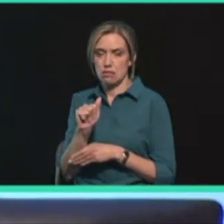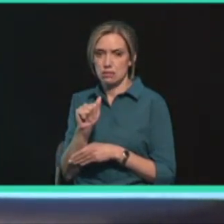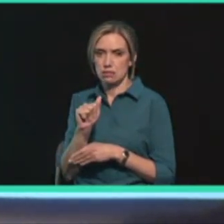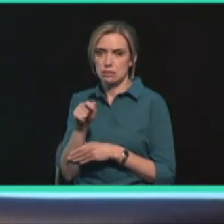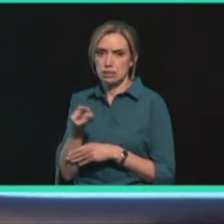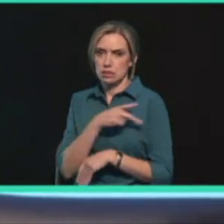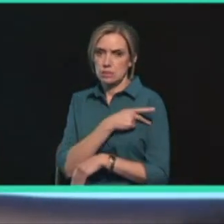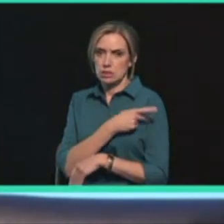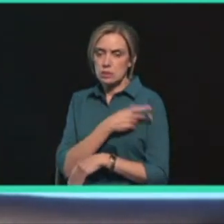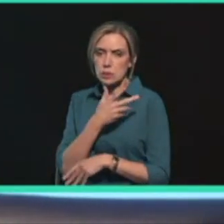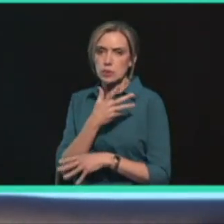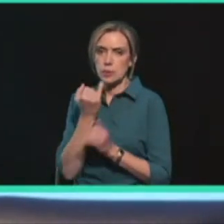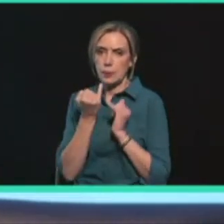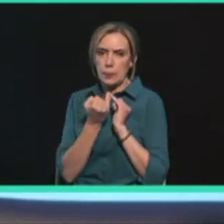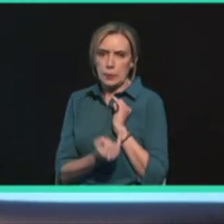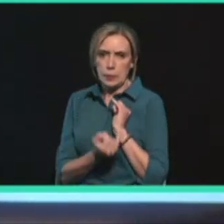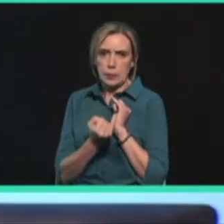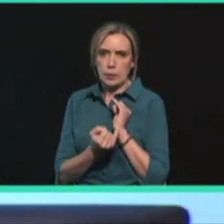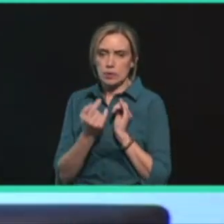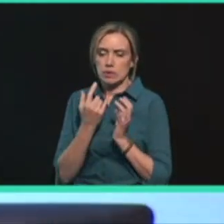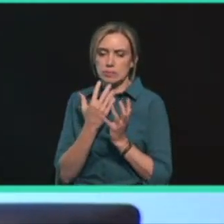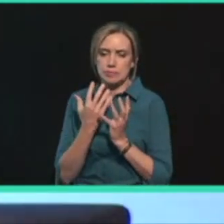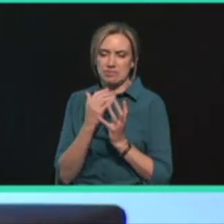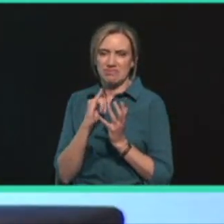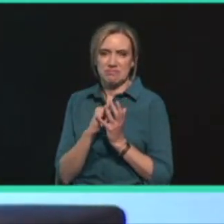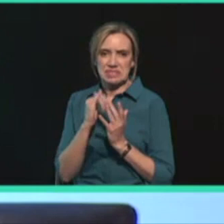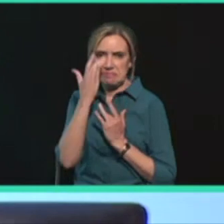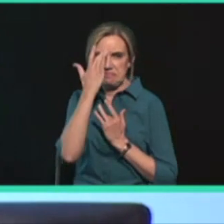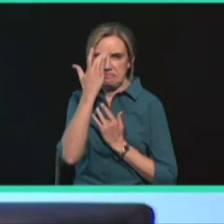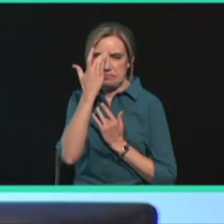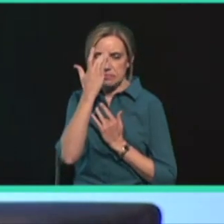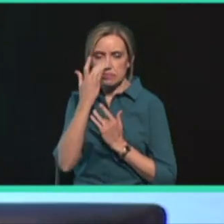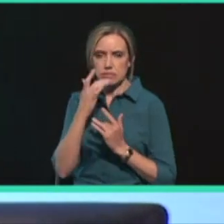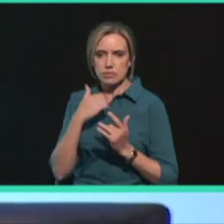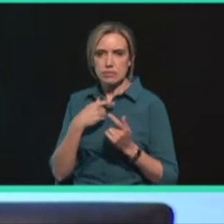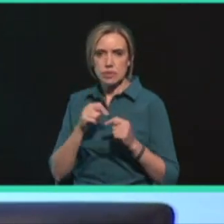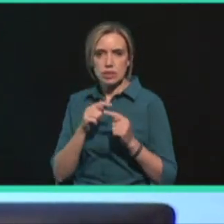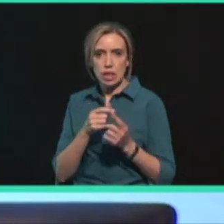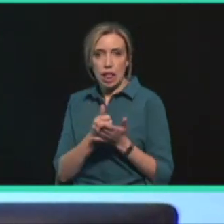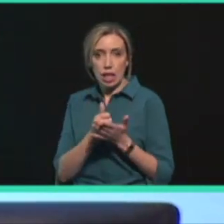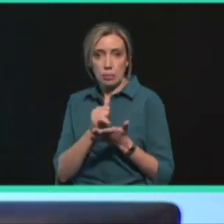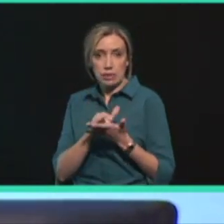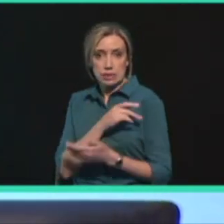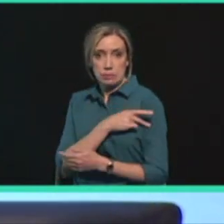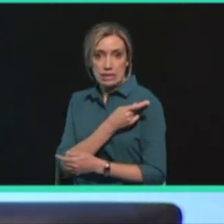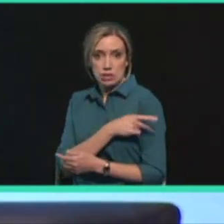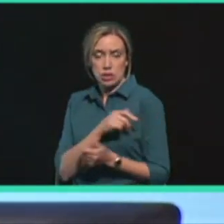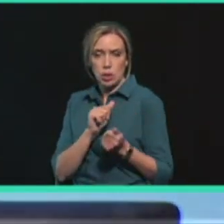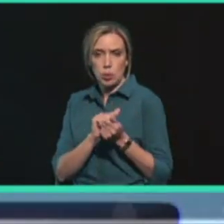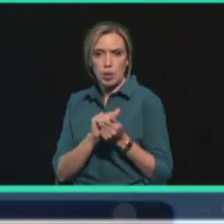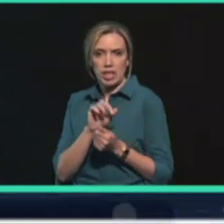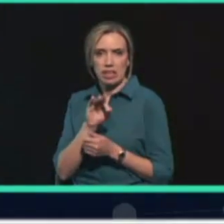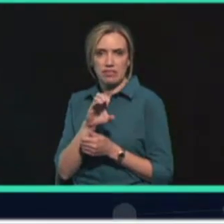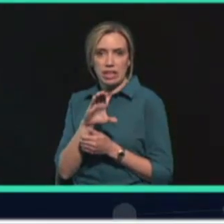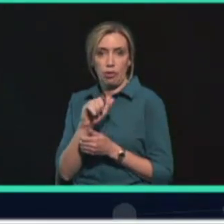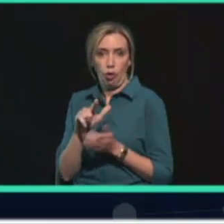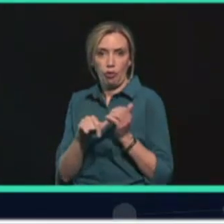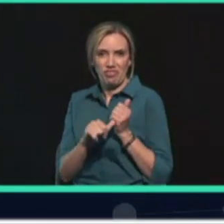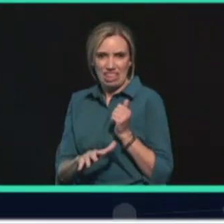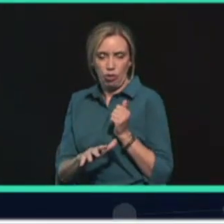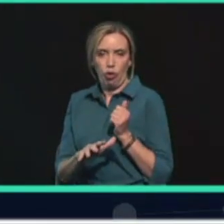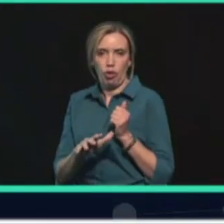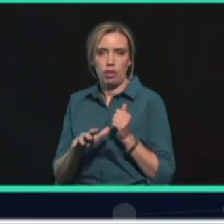of different treatments for anorexia nervosa, and they treated this patient with fecal microbiota